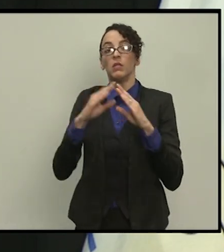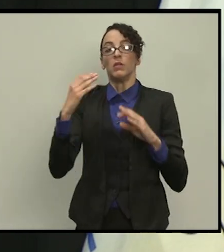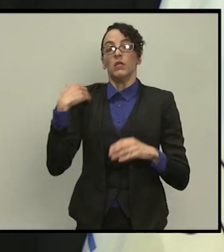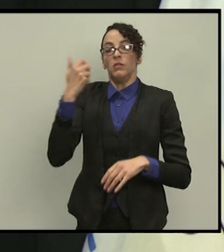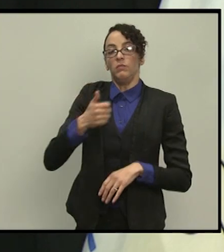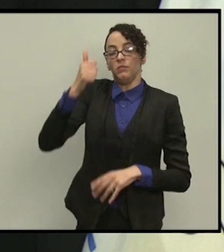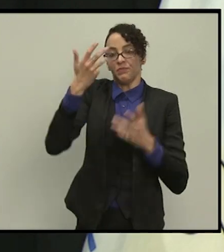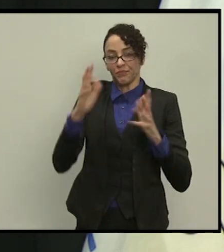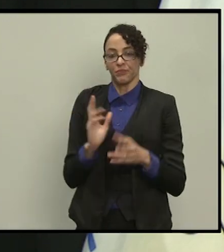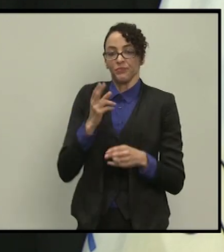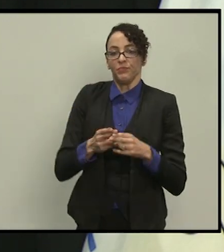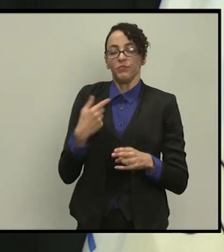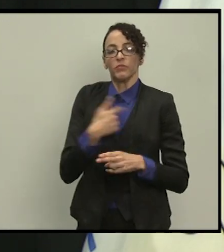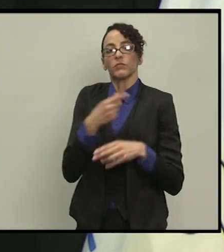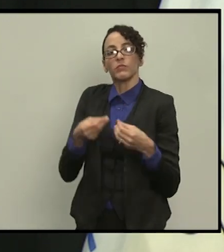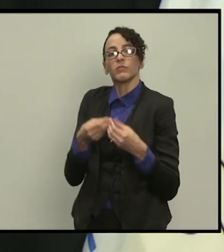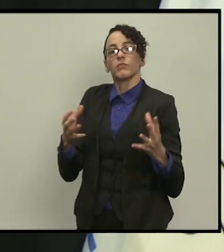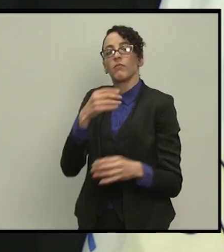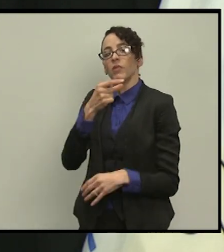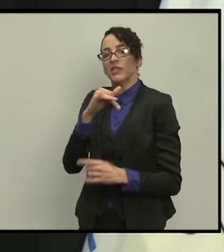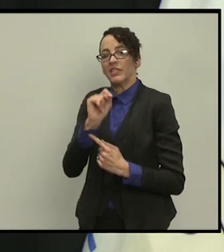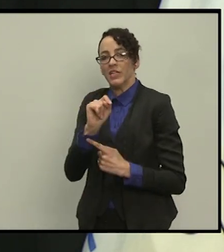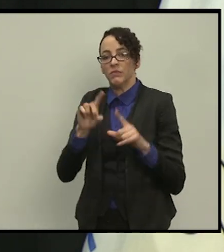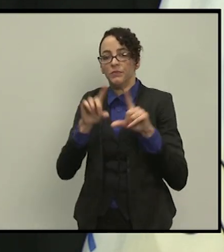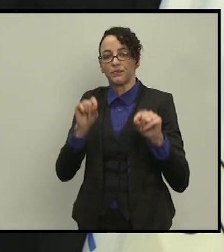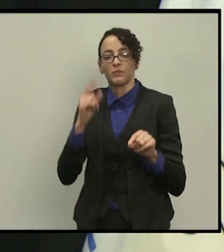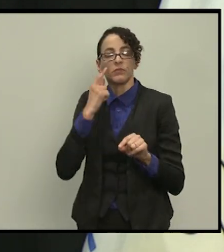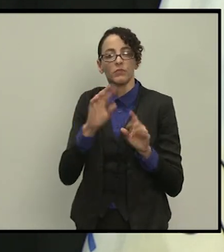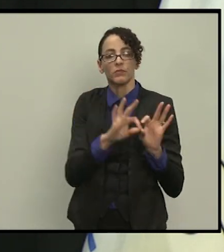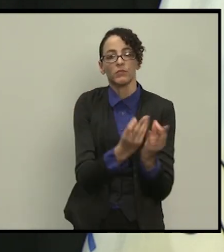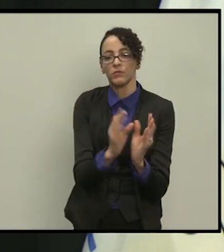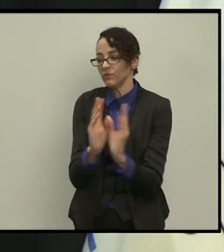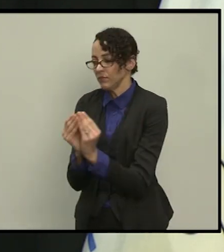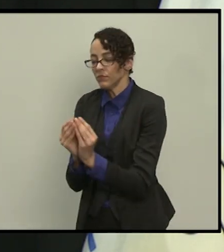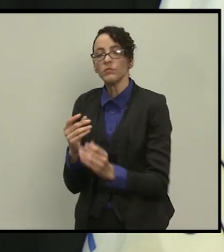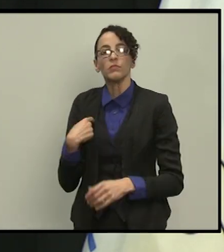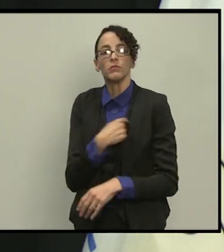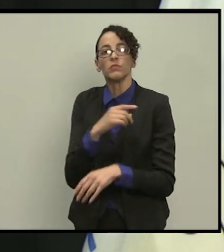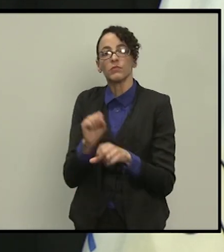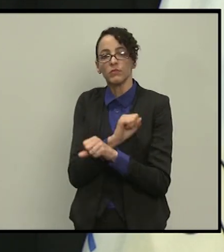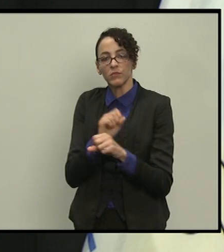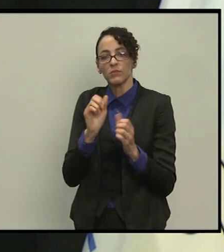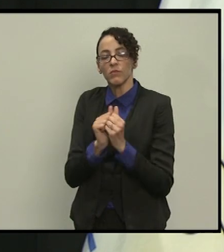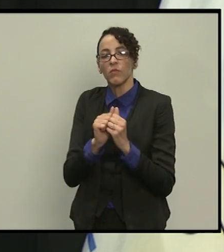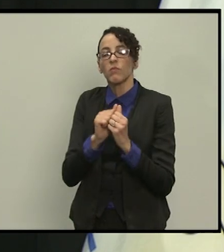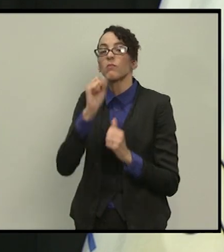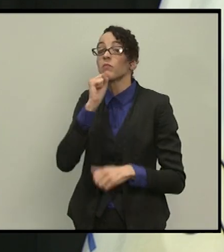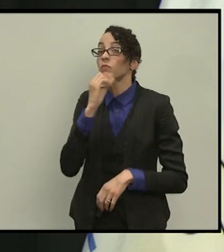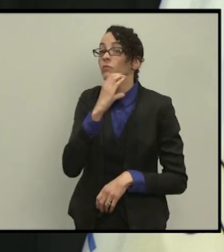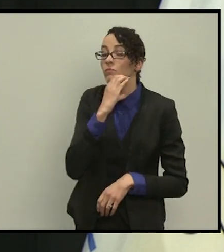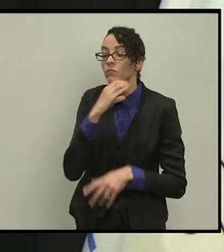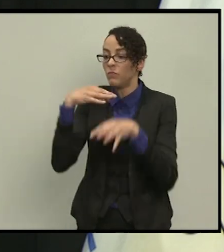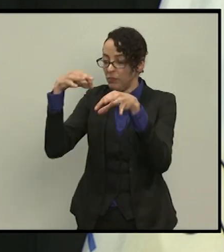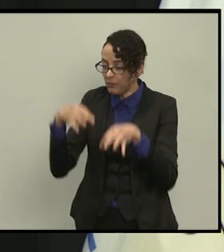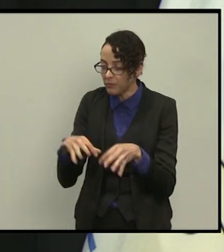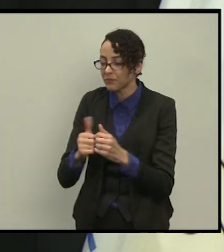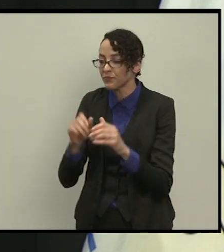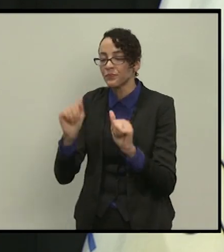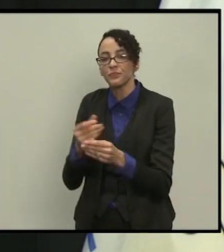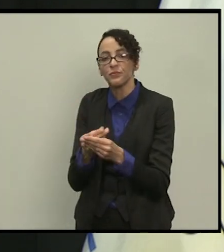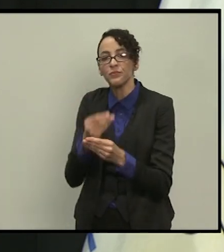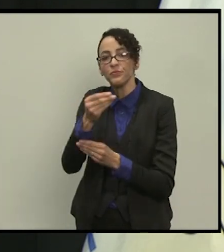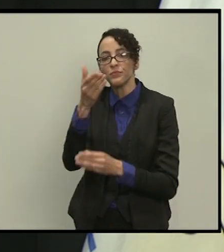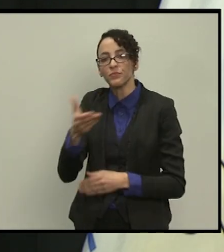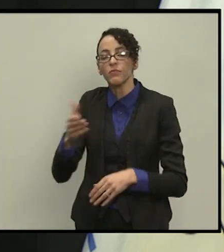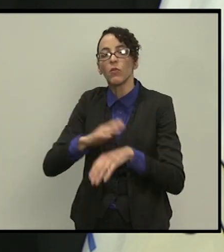families. We've been working with seniors so that they can understand and go through the process to purchase things online using those gift cards. We've